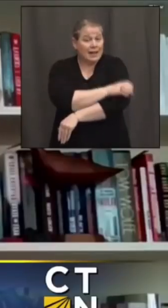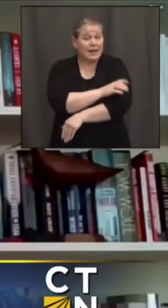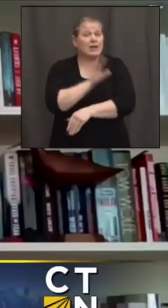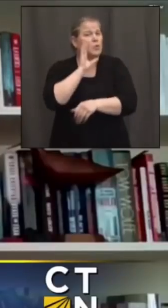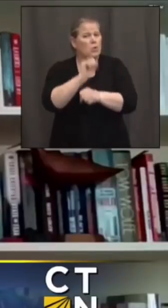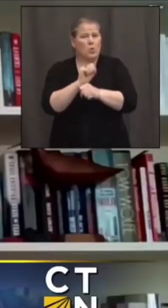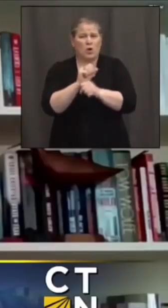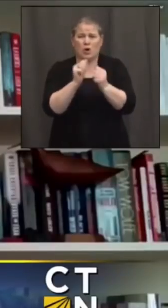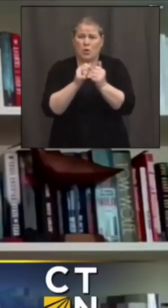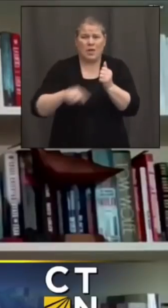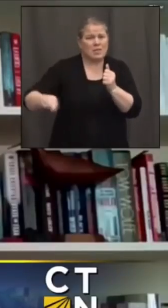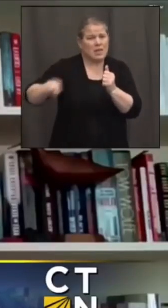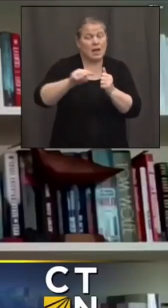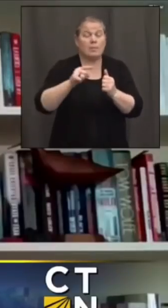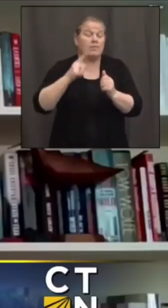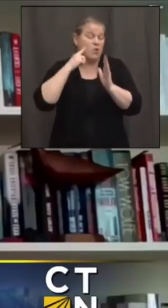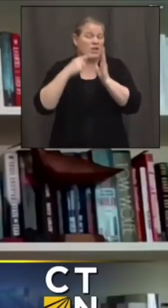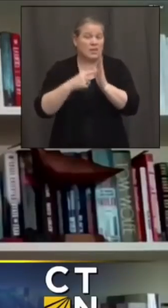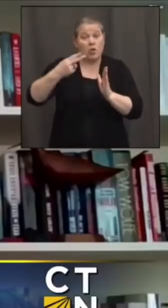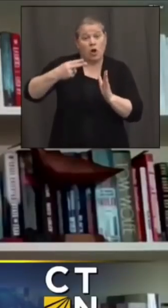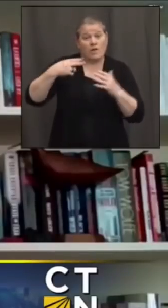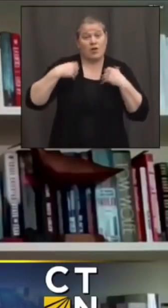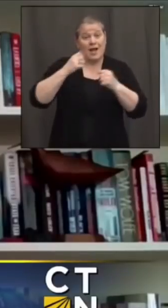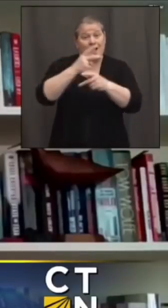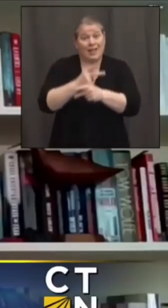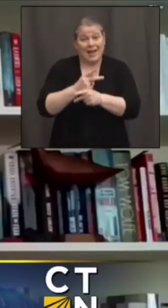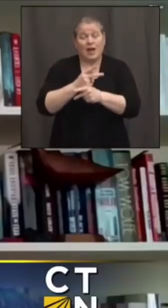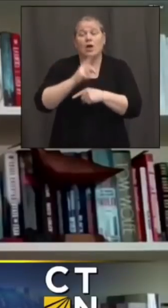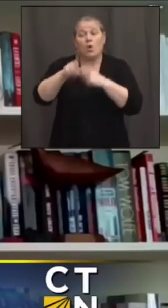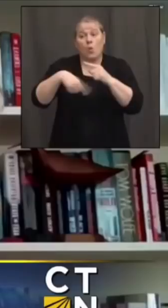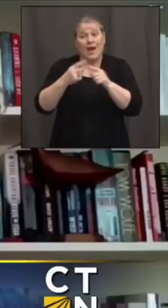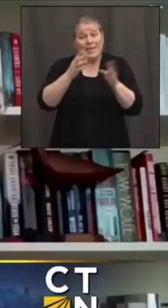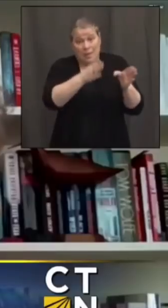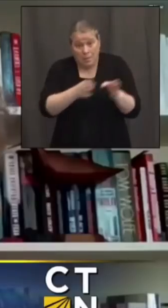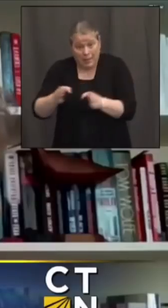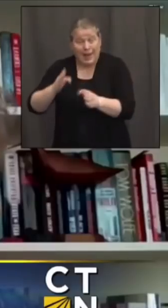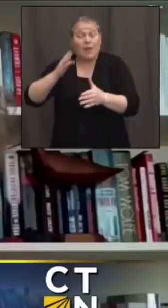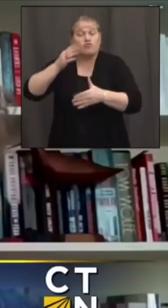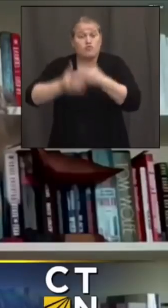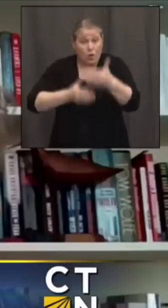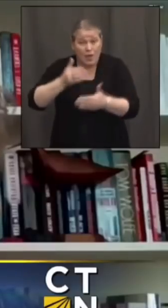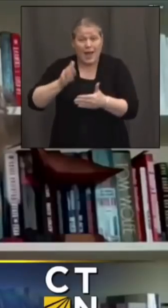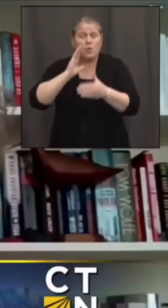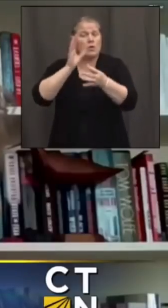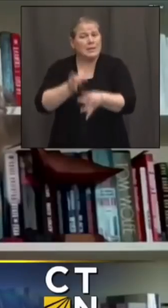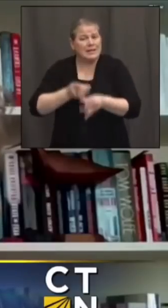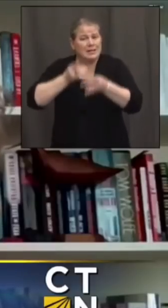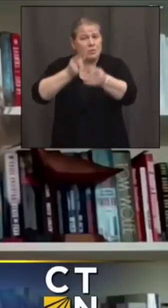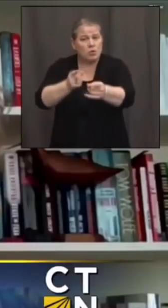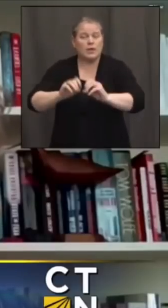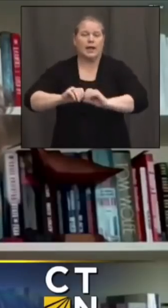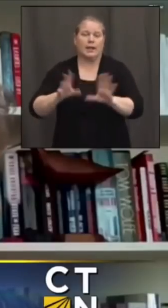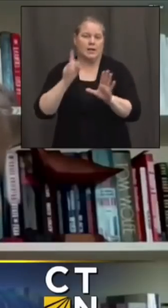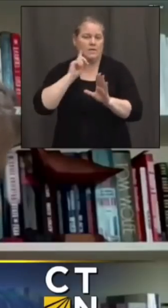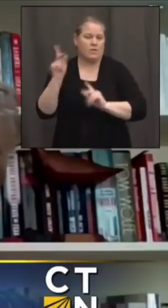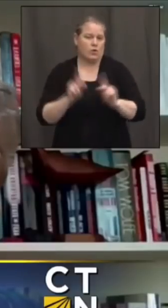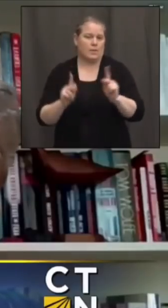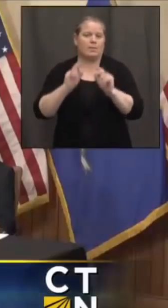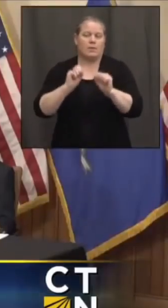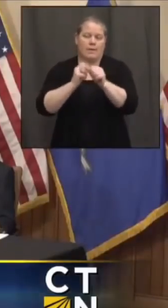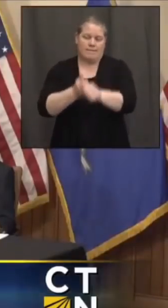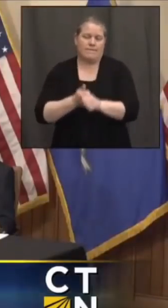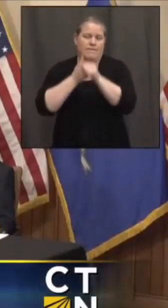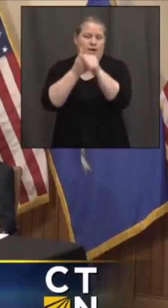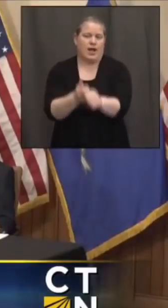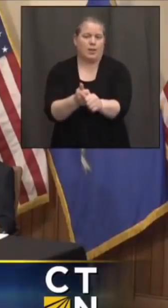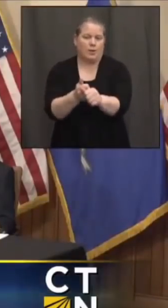Healthcare to make sure that when we roll out this plan, it's smooth, it's clear, and it's as simple as possible for people to follow.